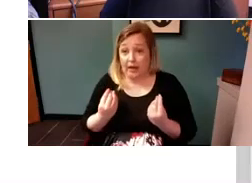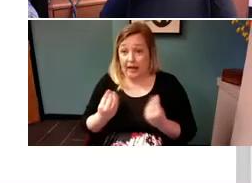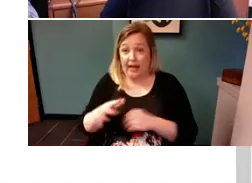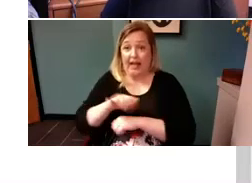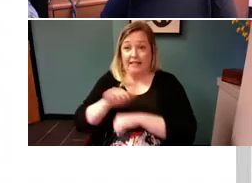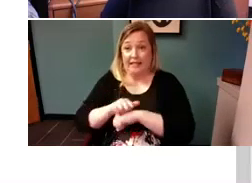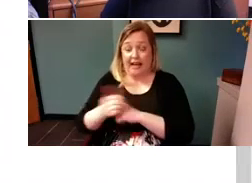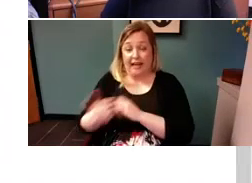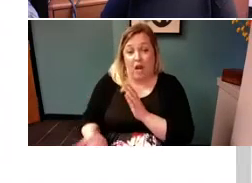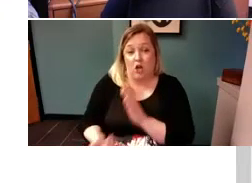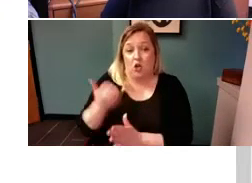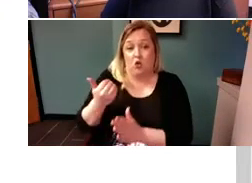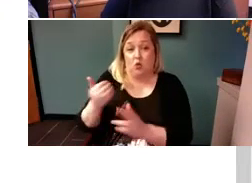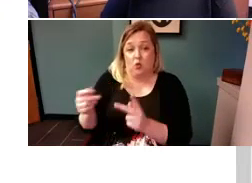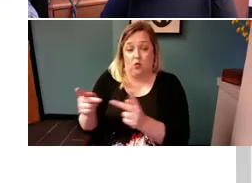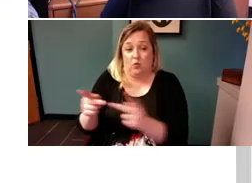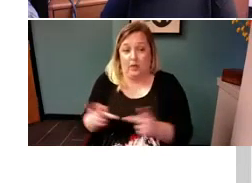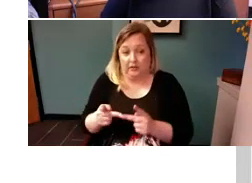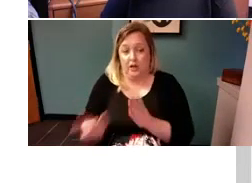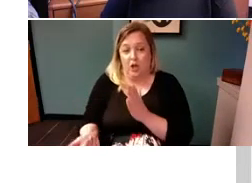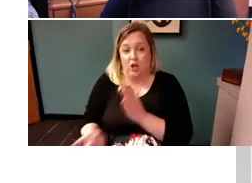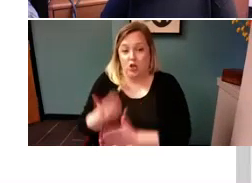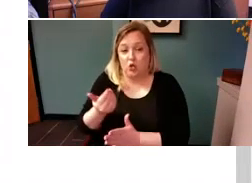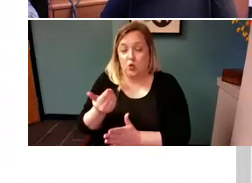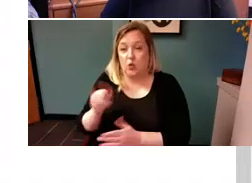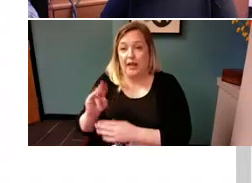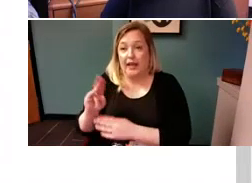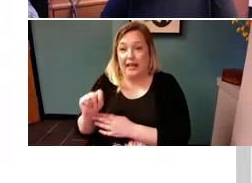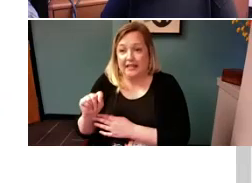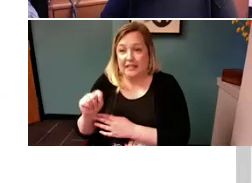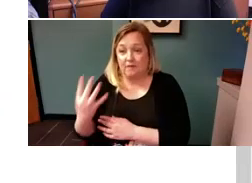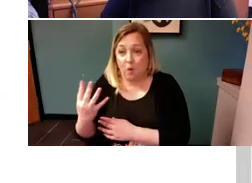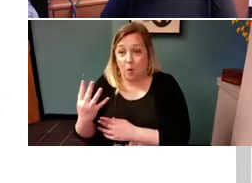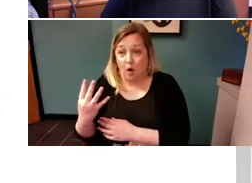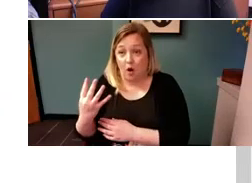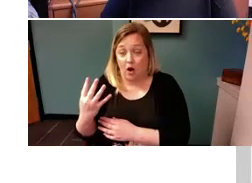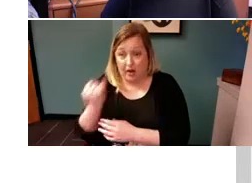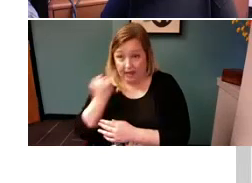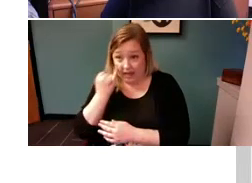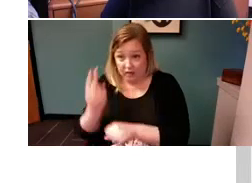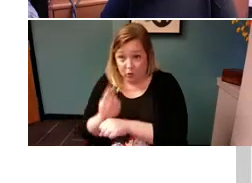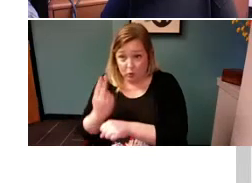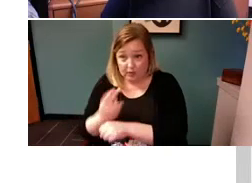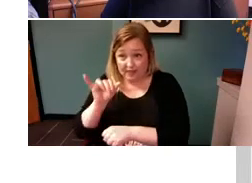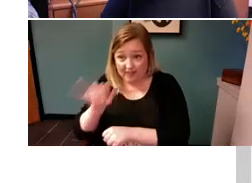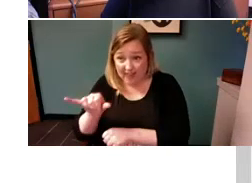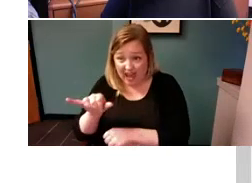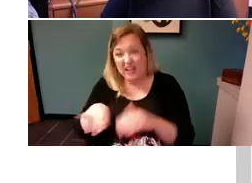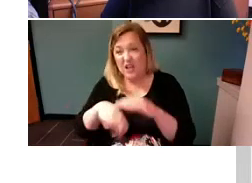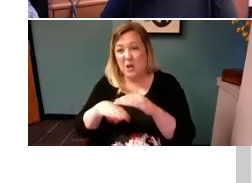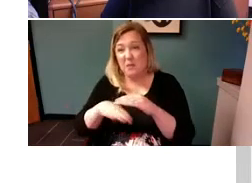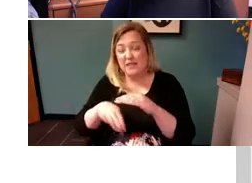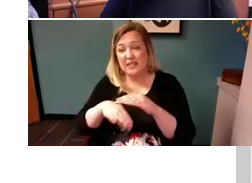locations, new int 4. Whenever we are using new int 4, we are basically allocating memory in the